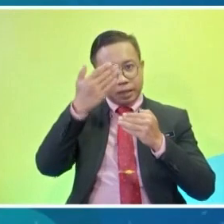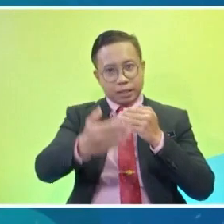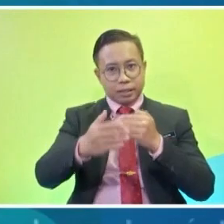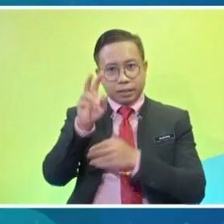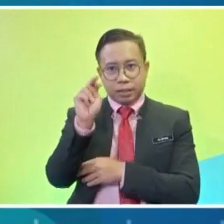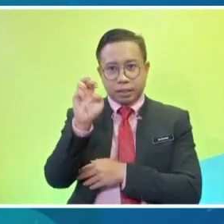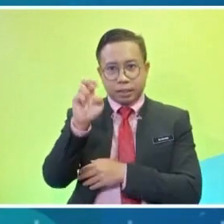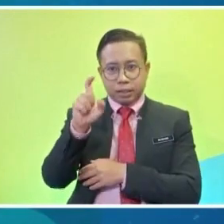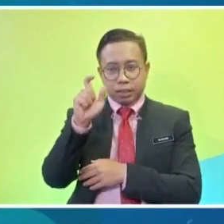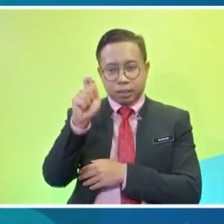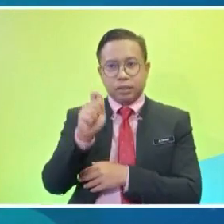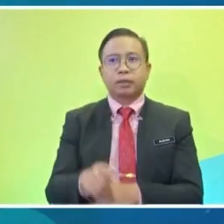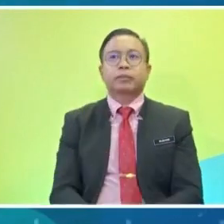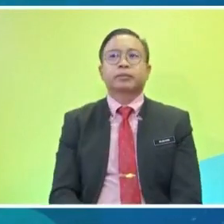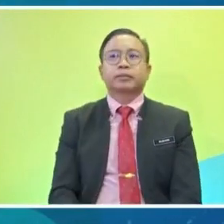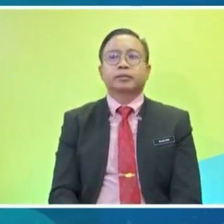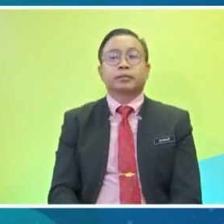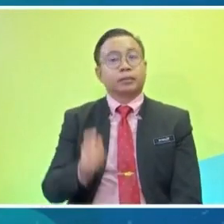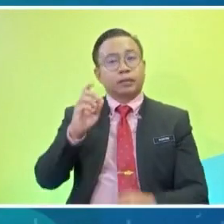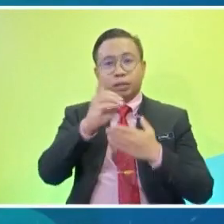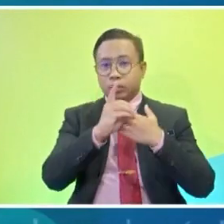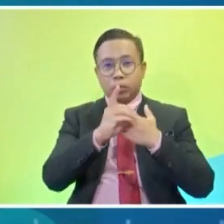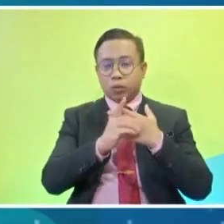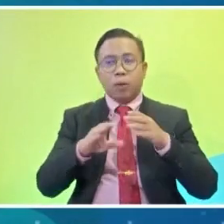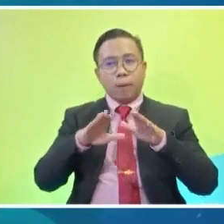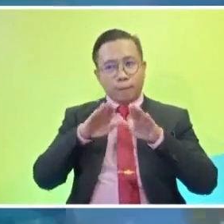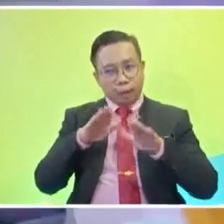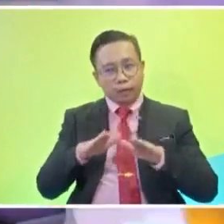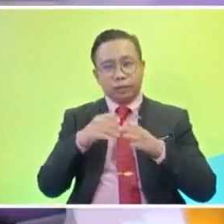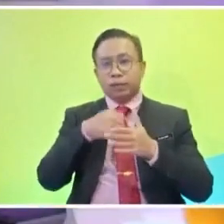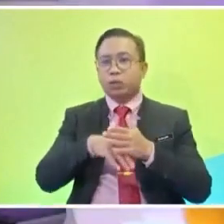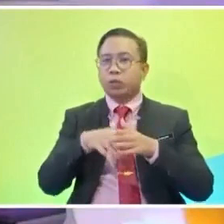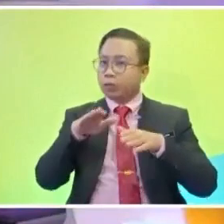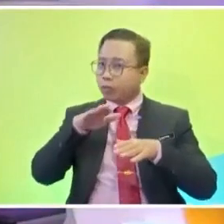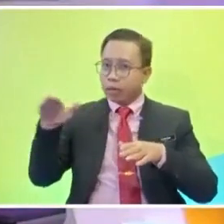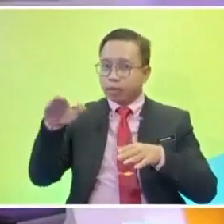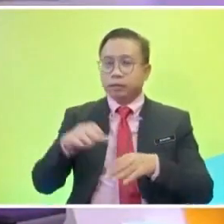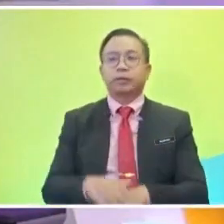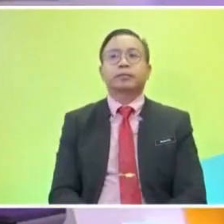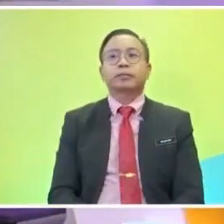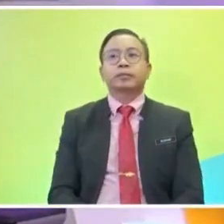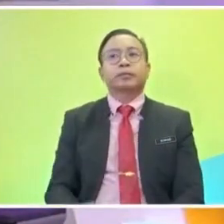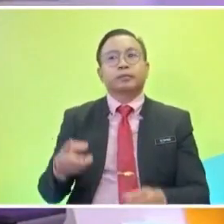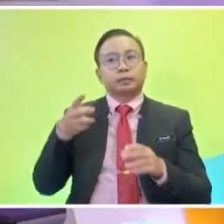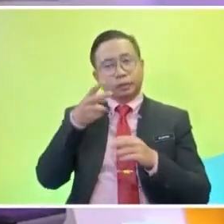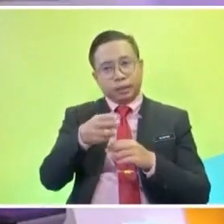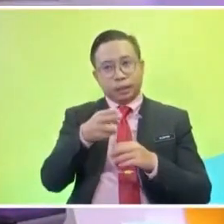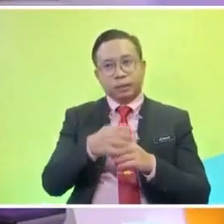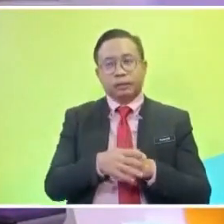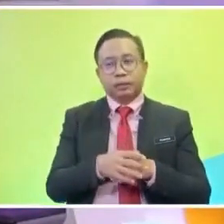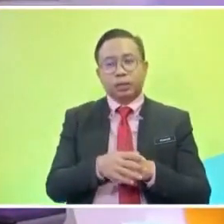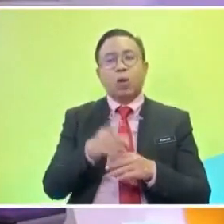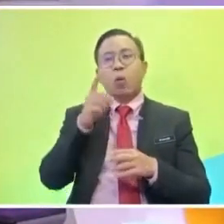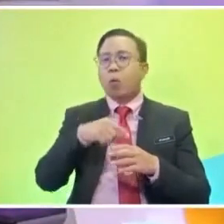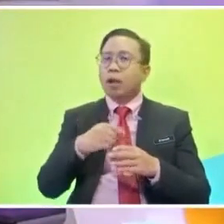Next, the dough is pressed into flat sheets. Very well done. Okay, and then the flat sheets are cut into spaghetti. Okay,